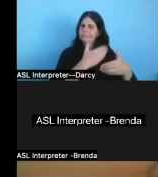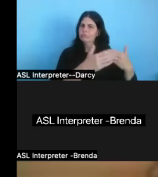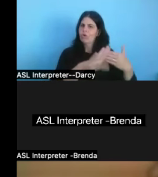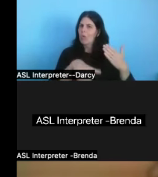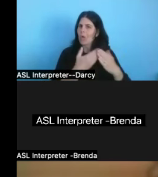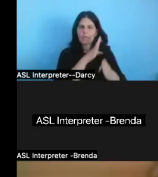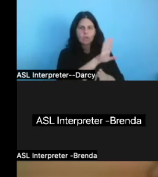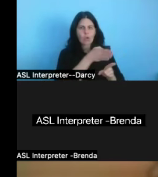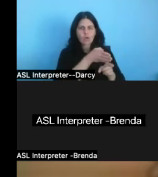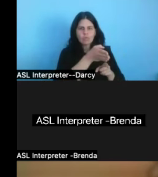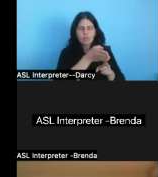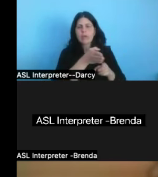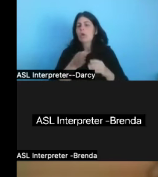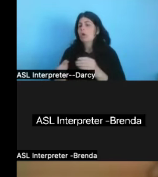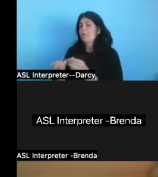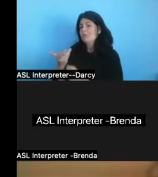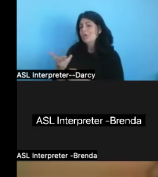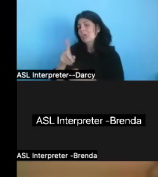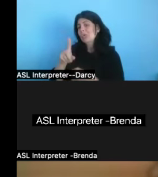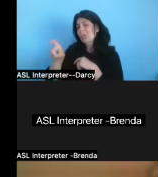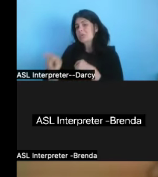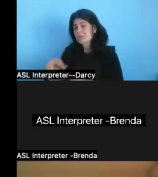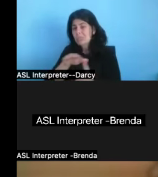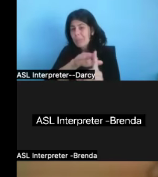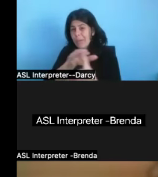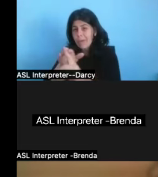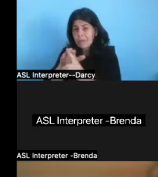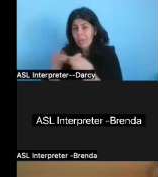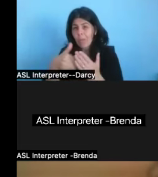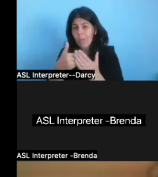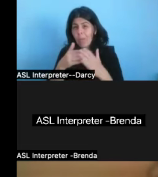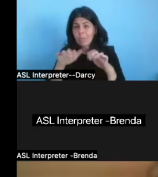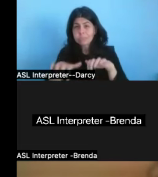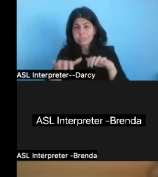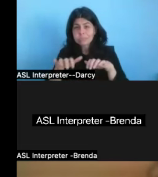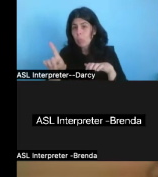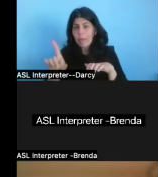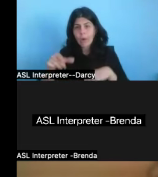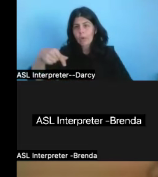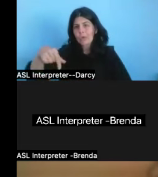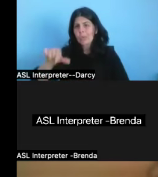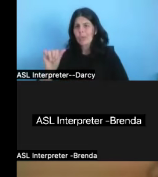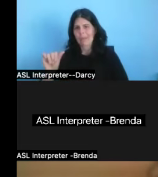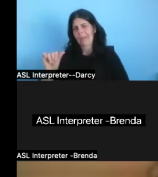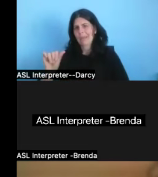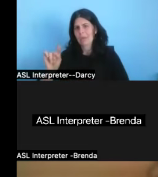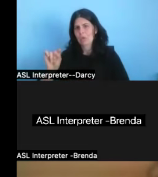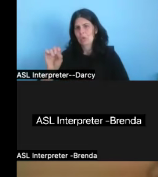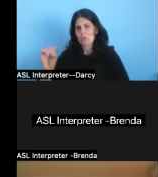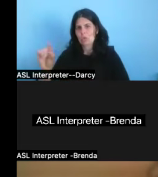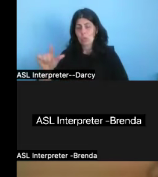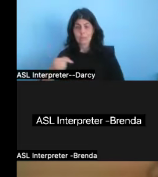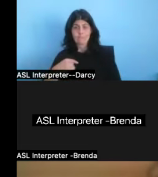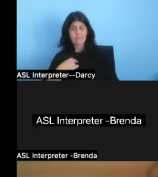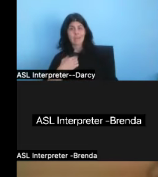We have a couple questions. Reminder to put your questions in the Q&A tool, preferably. I have an initial question for you,